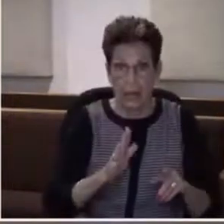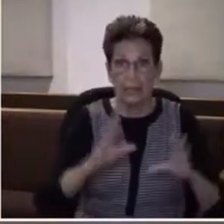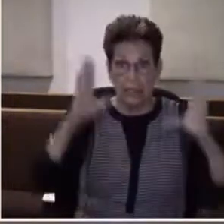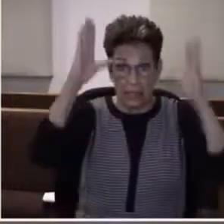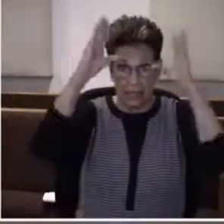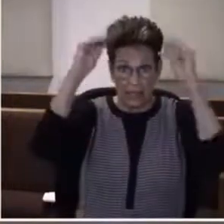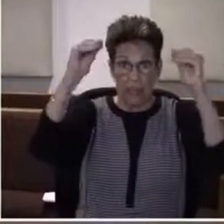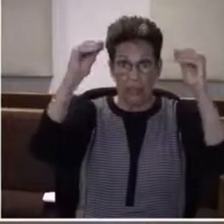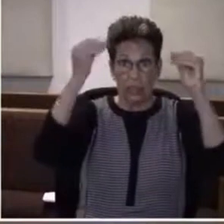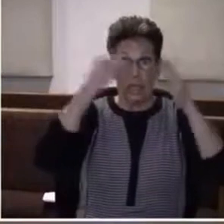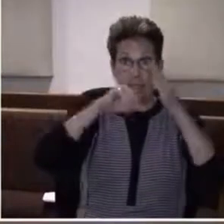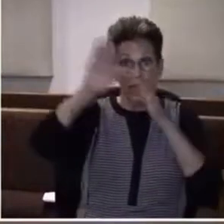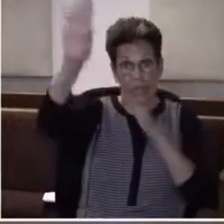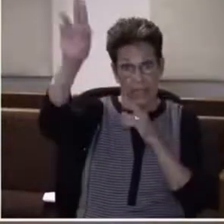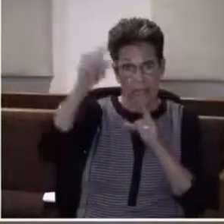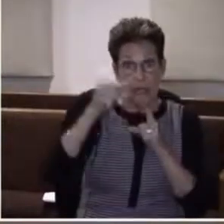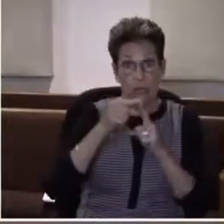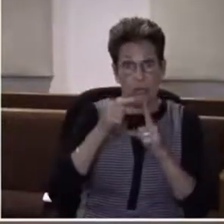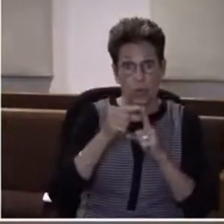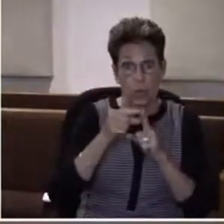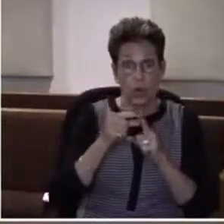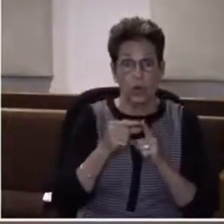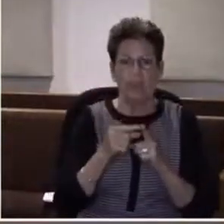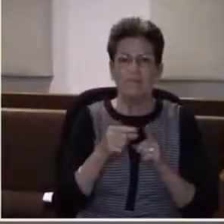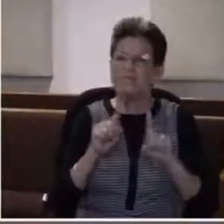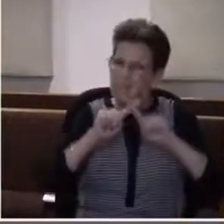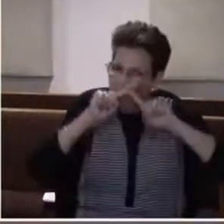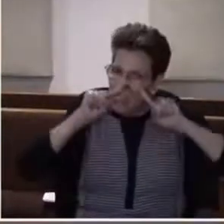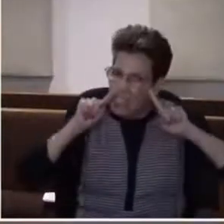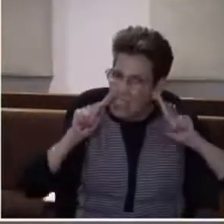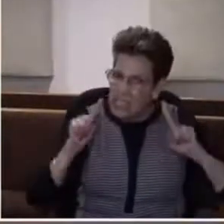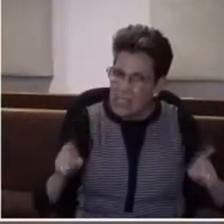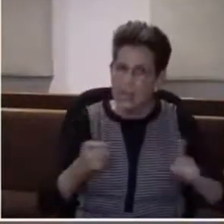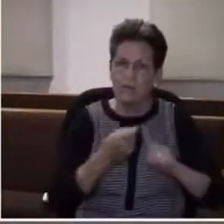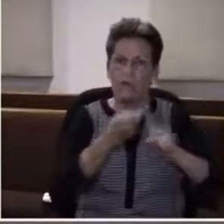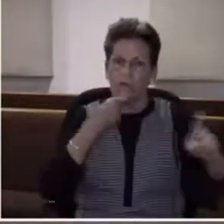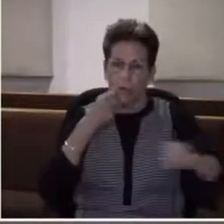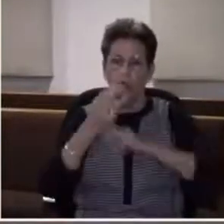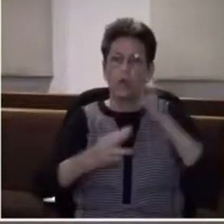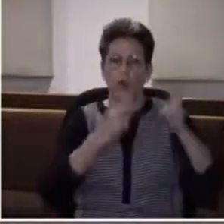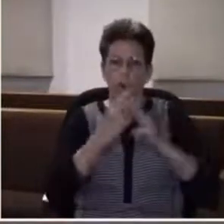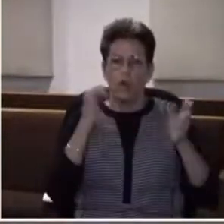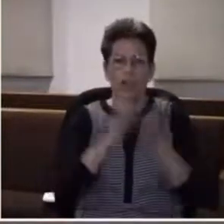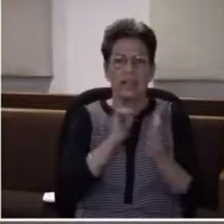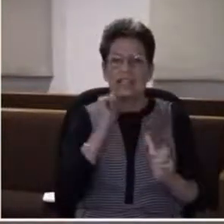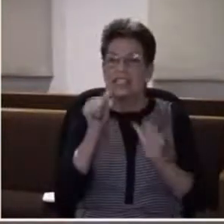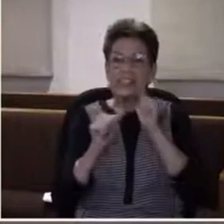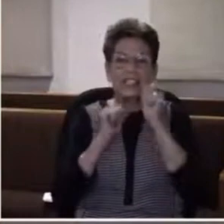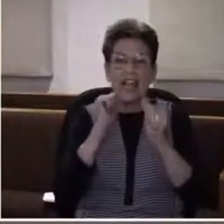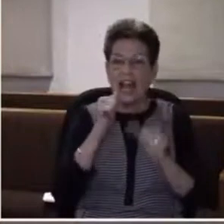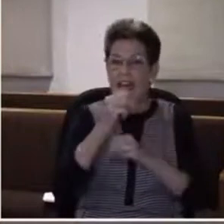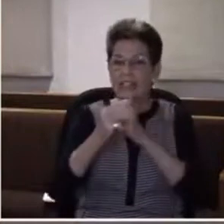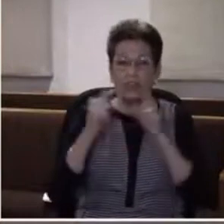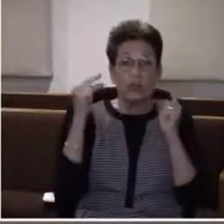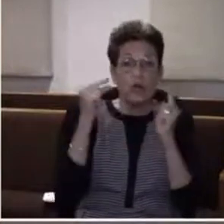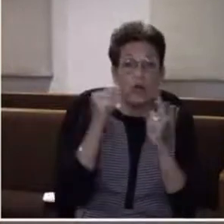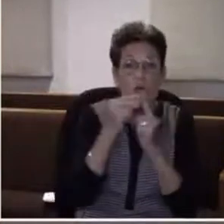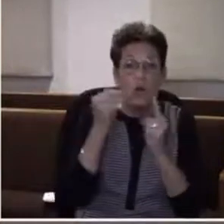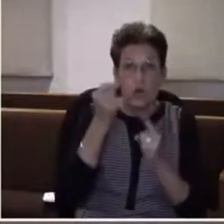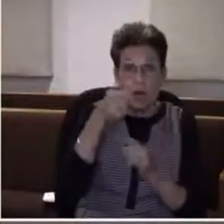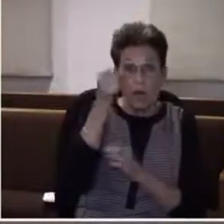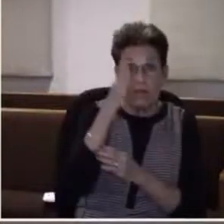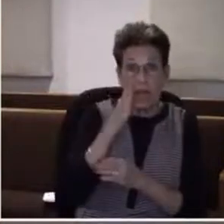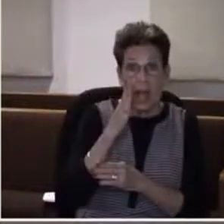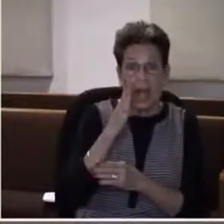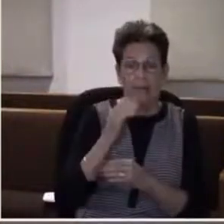God than the instruction from the world that denies the Word of God. And so I